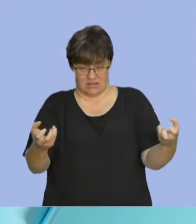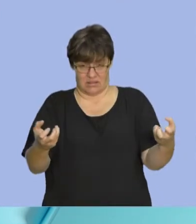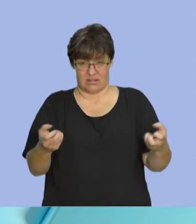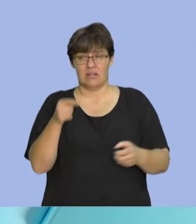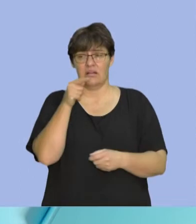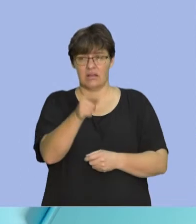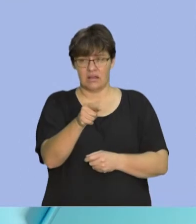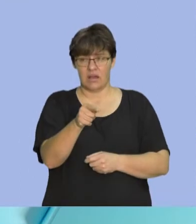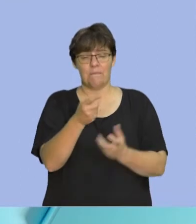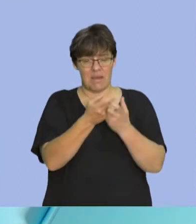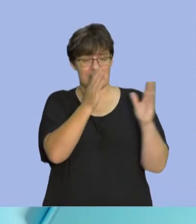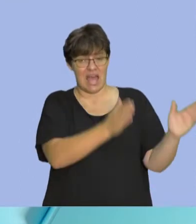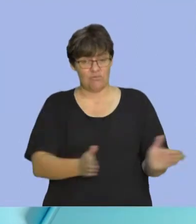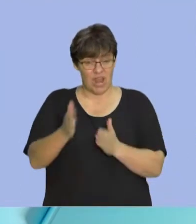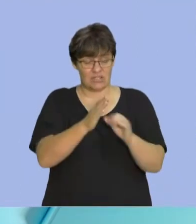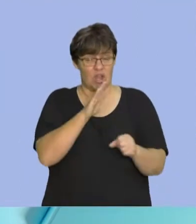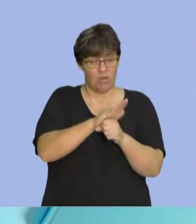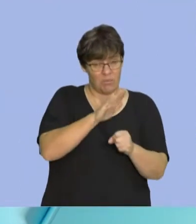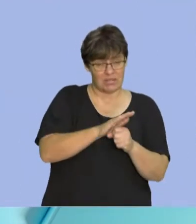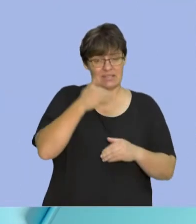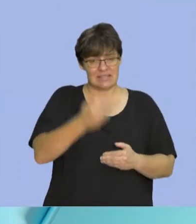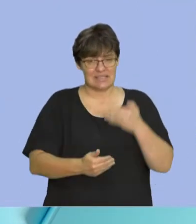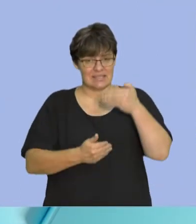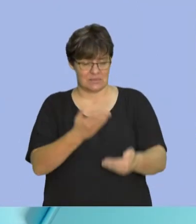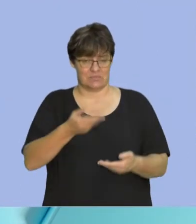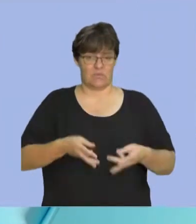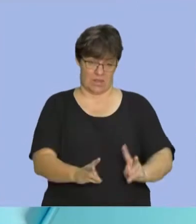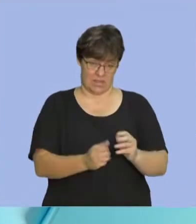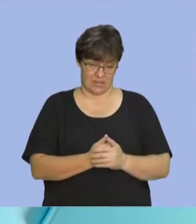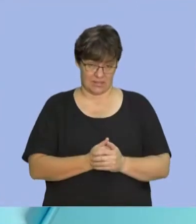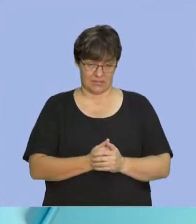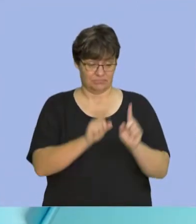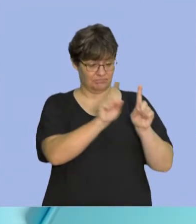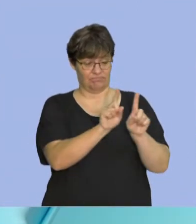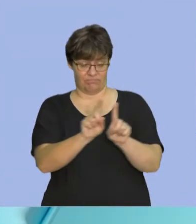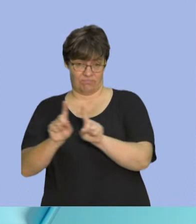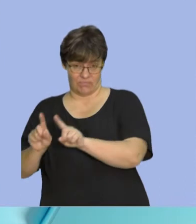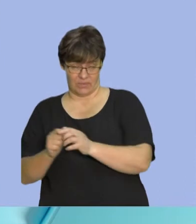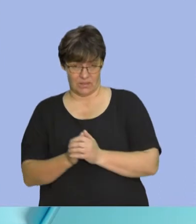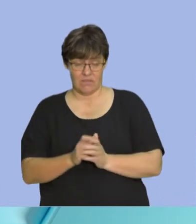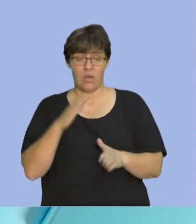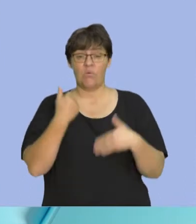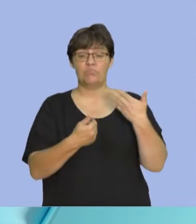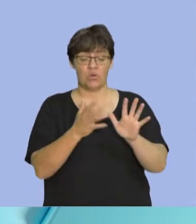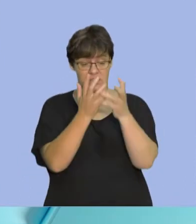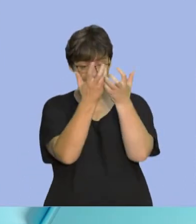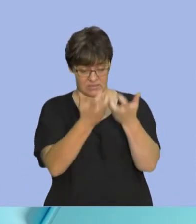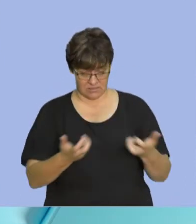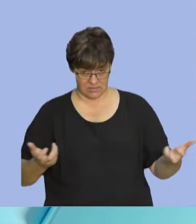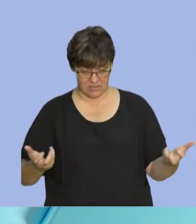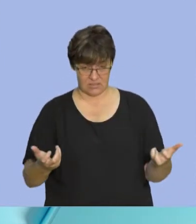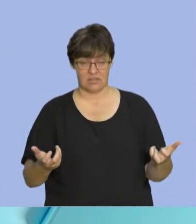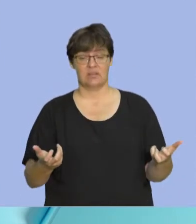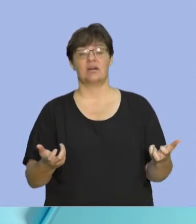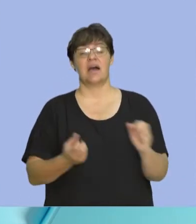in a compact, systematic way. And this ensures that when the process of dividing the nuclear material occurs,